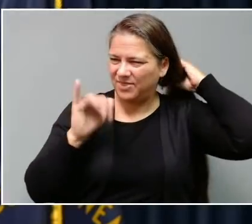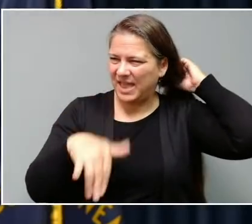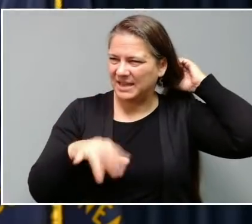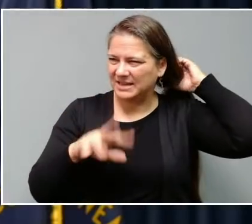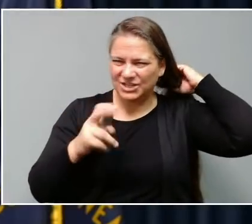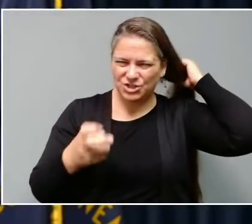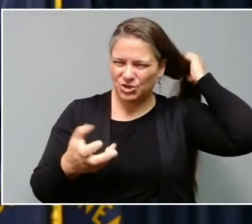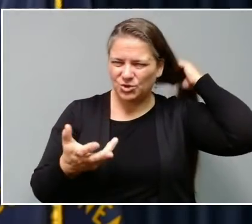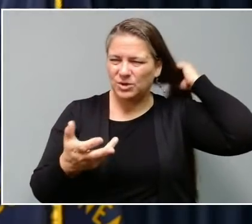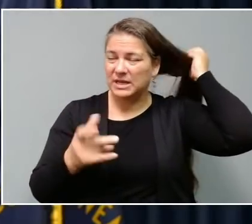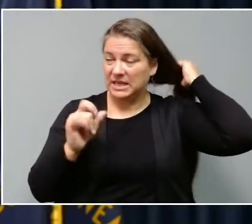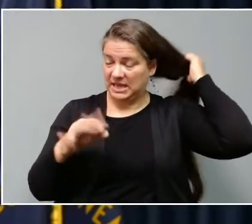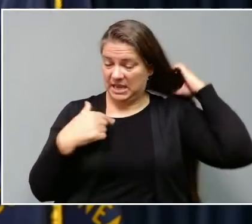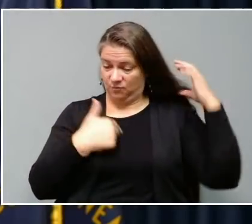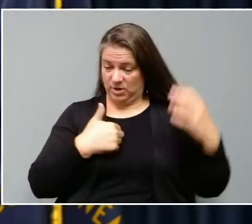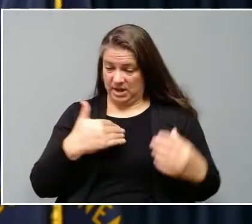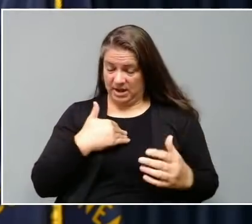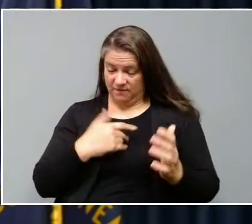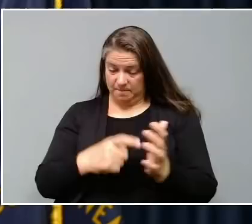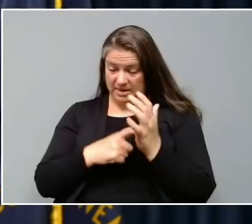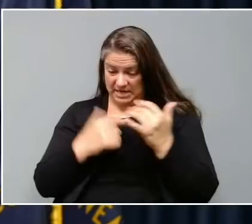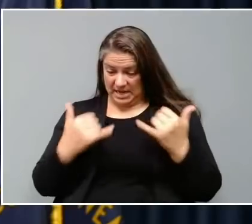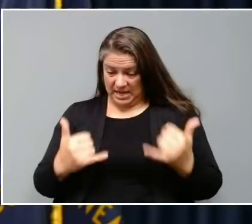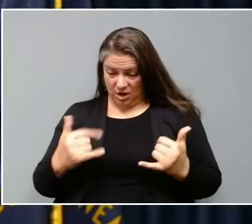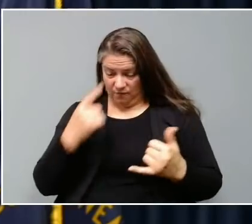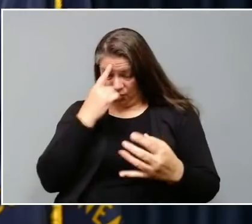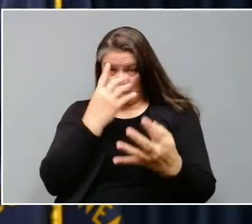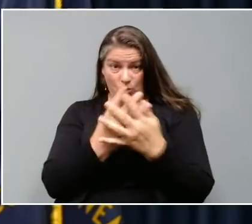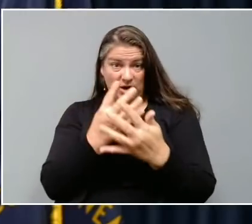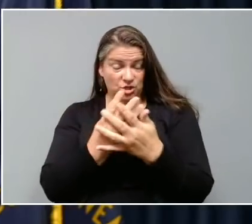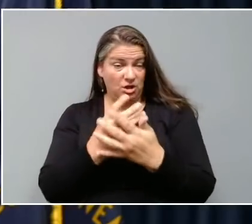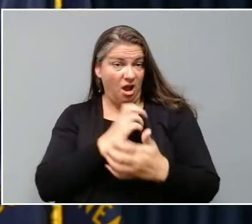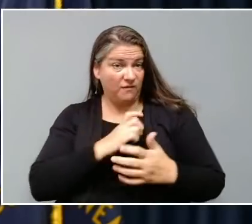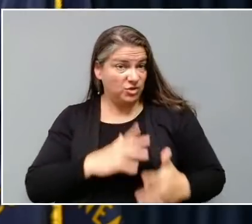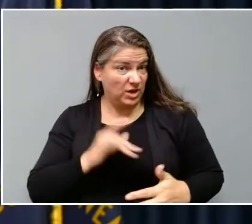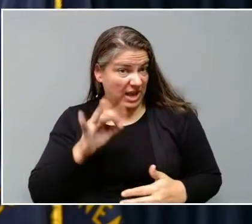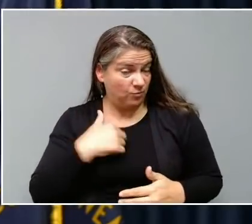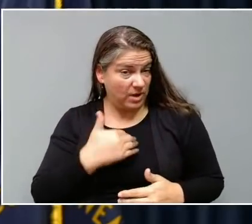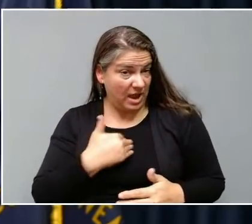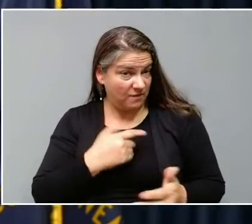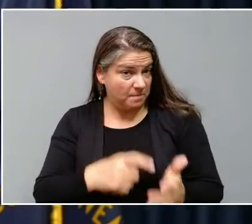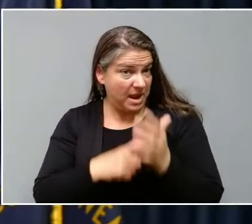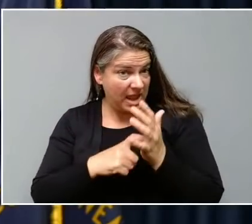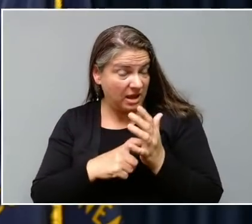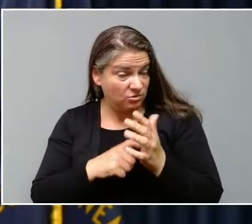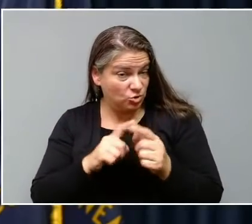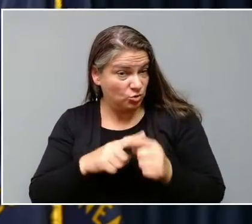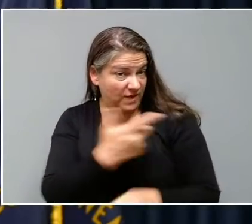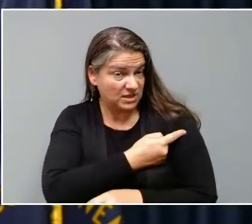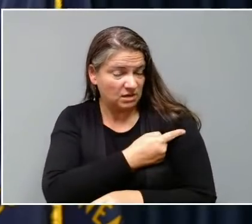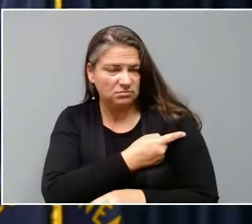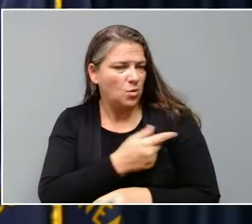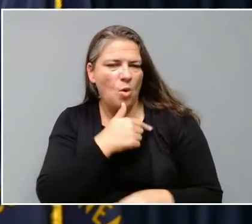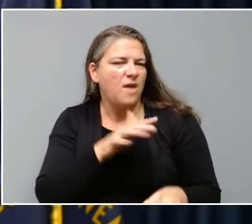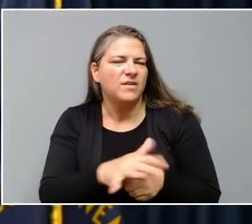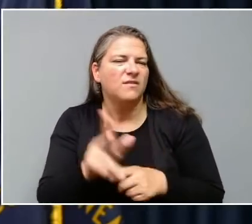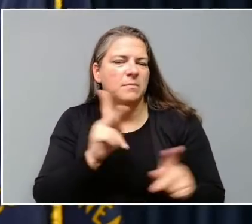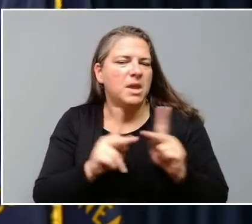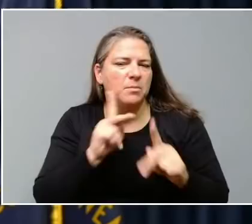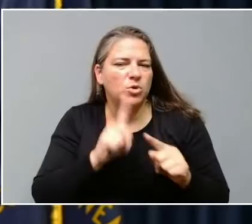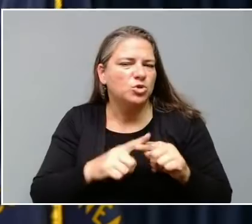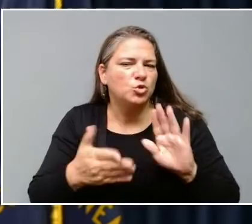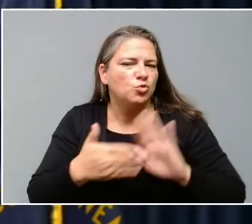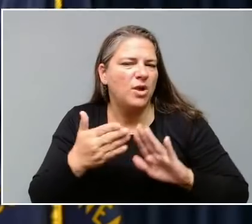If we had a mandate right now for our corrections officers, for instance, we wouldn't have enough people to safely operate our prisons. Those